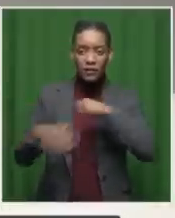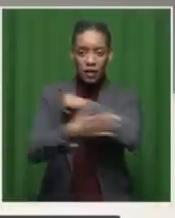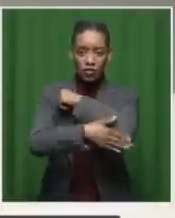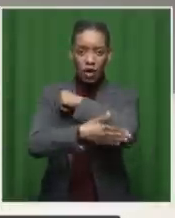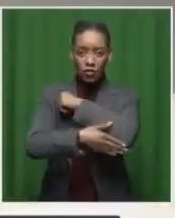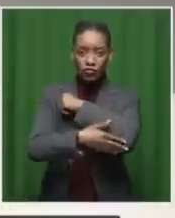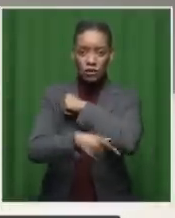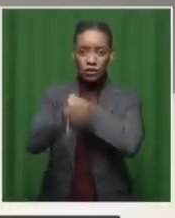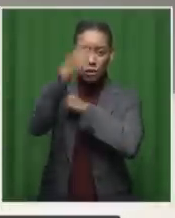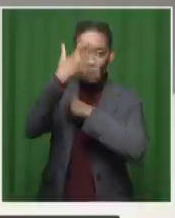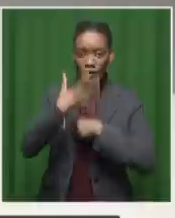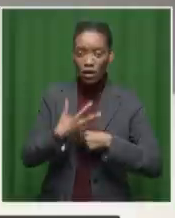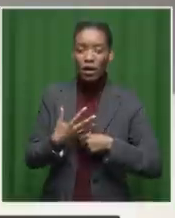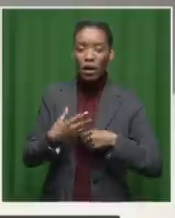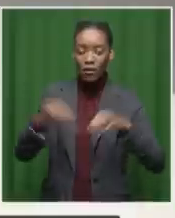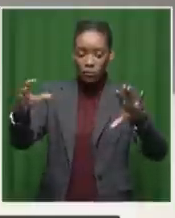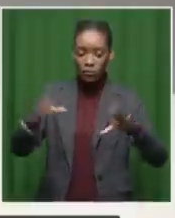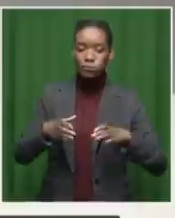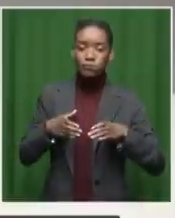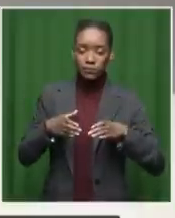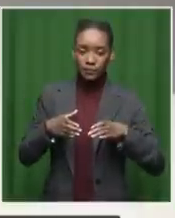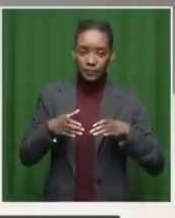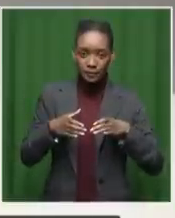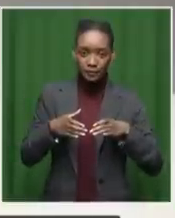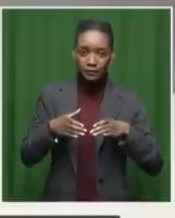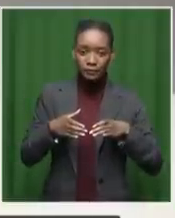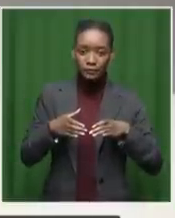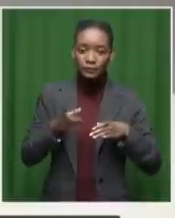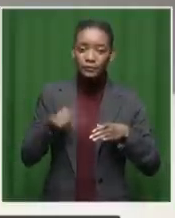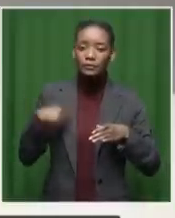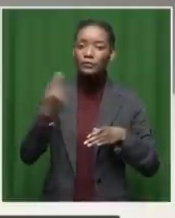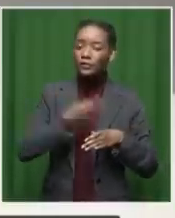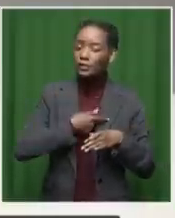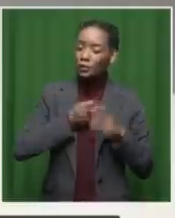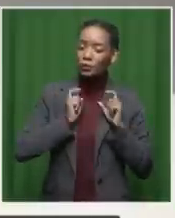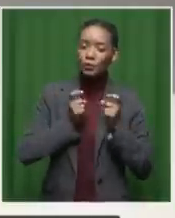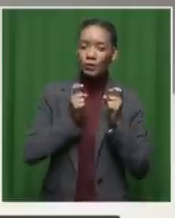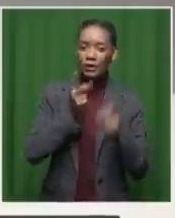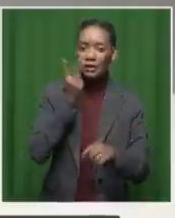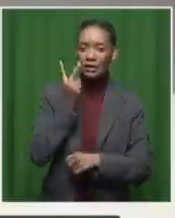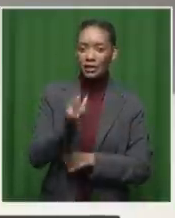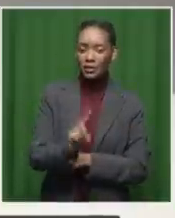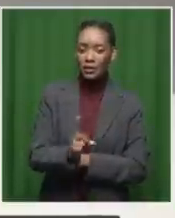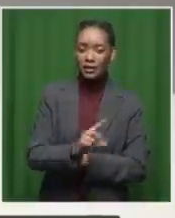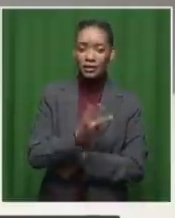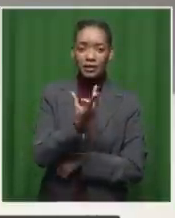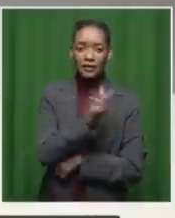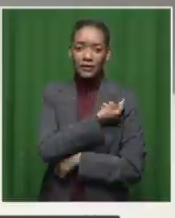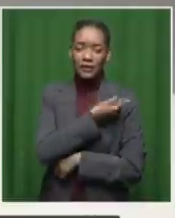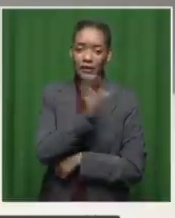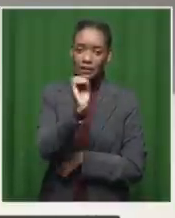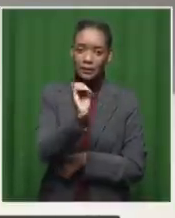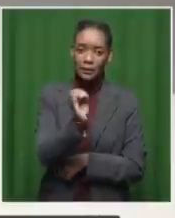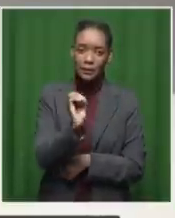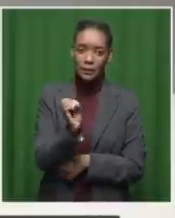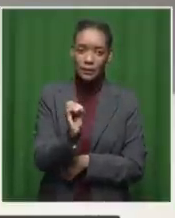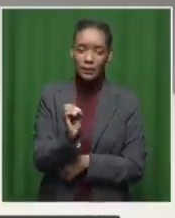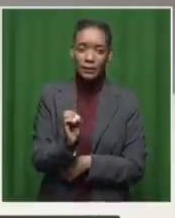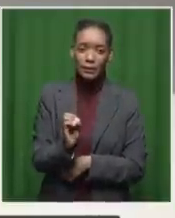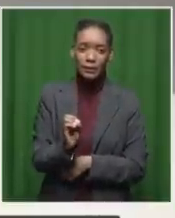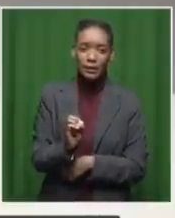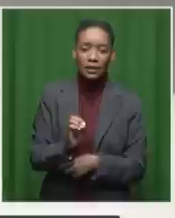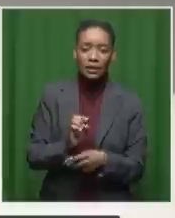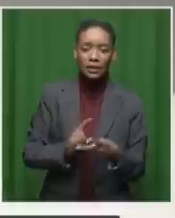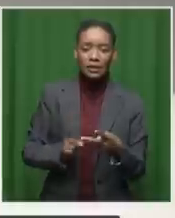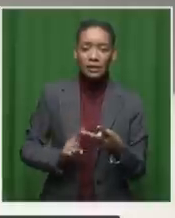Africa. Then we quickly saw that we didn't have vaccines, we didn't have therapeutics, we didn't